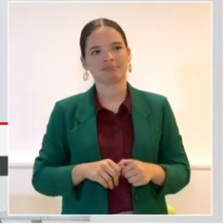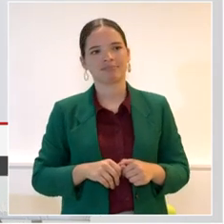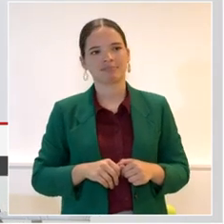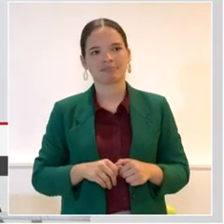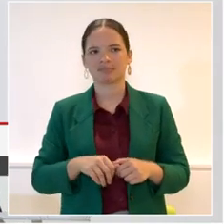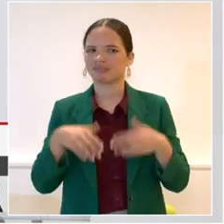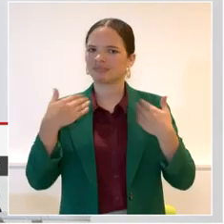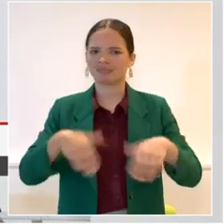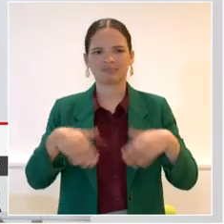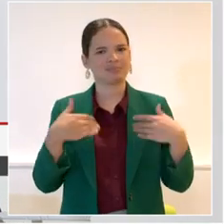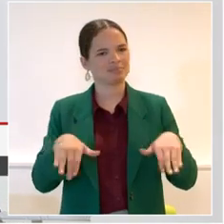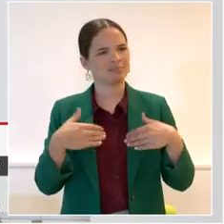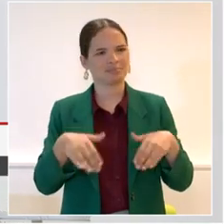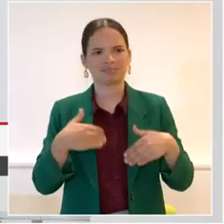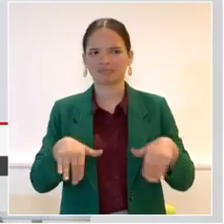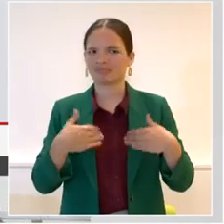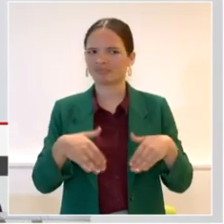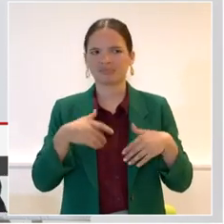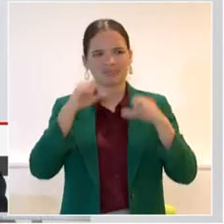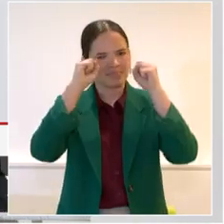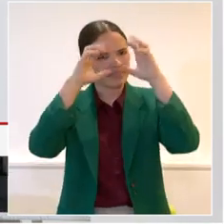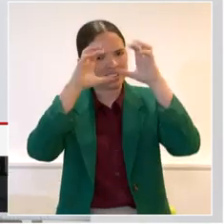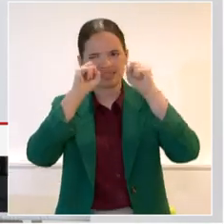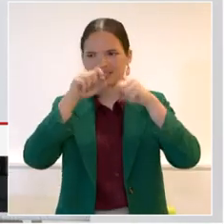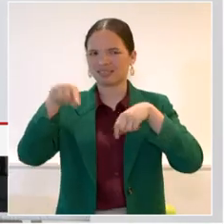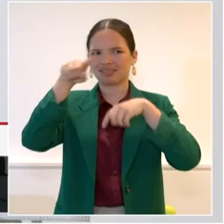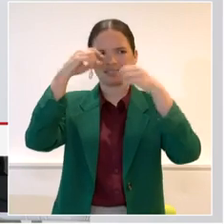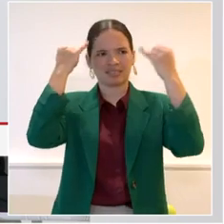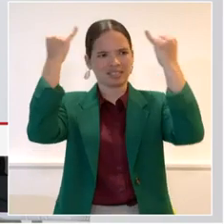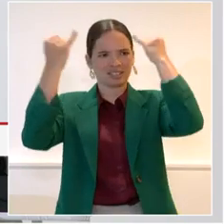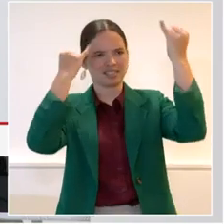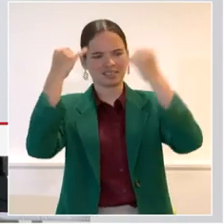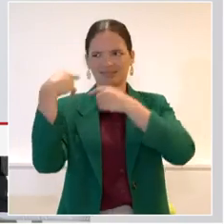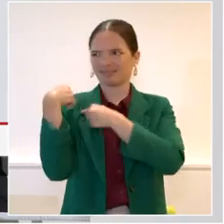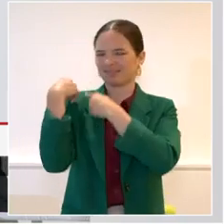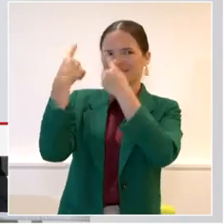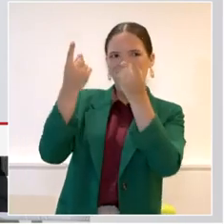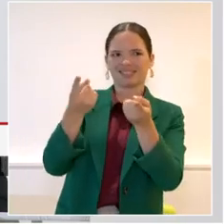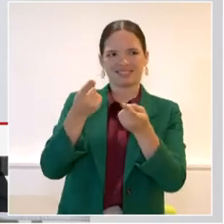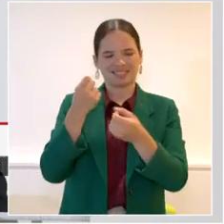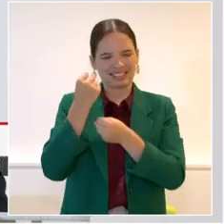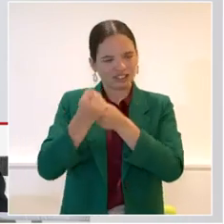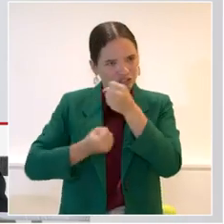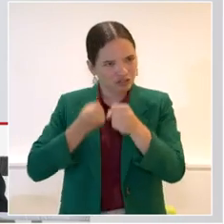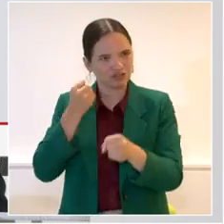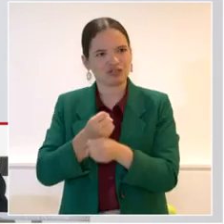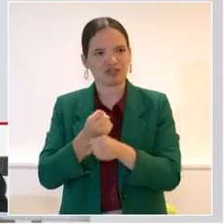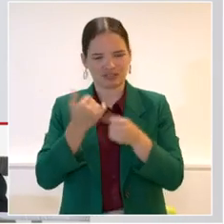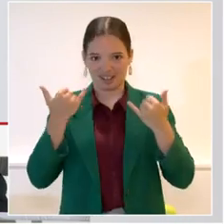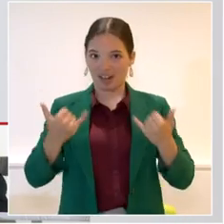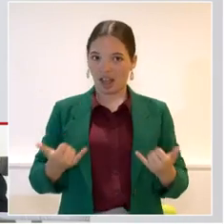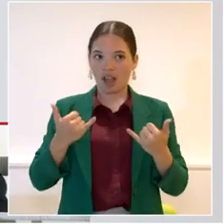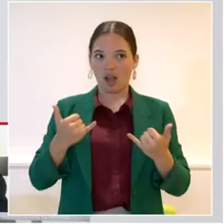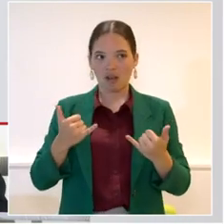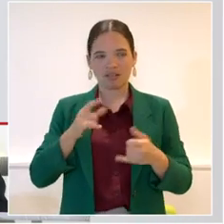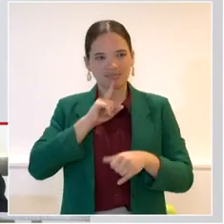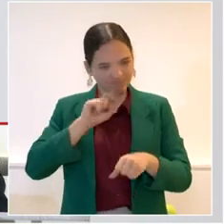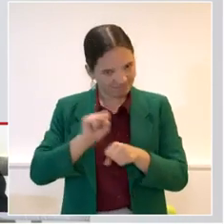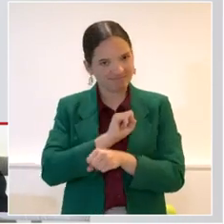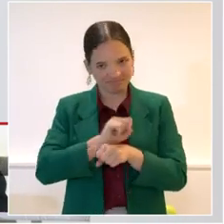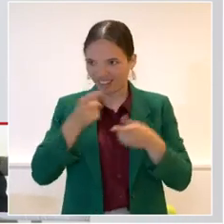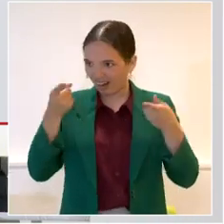ideas that we have seen over the course of almost 8 years come to fruition. So I'm very proud of that